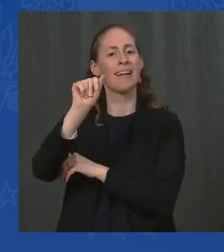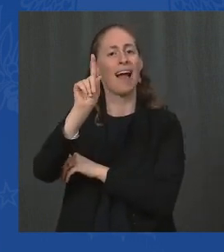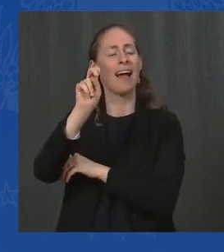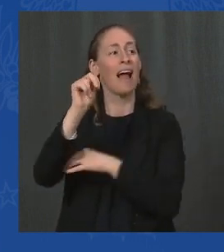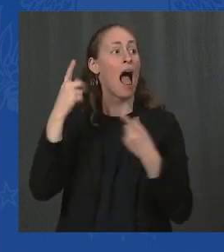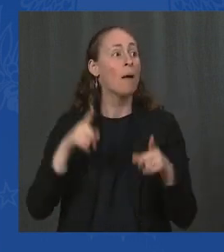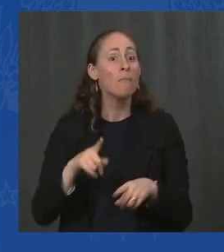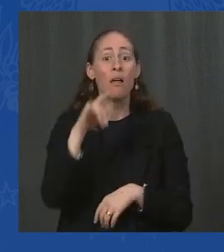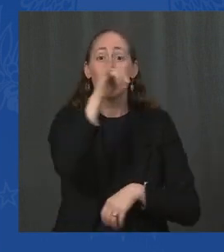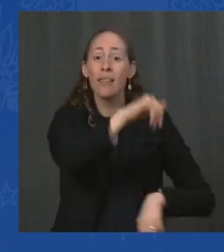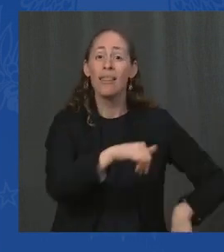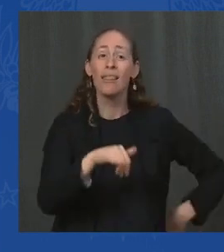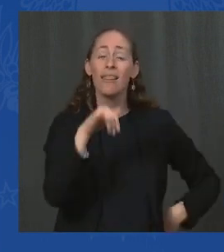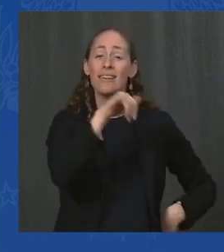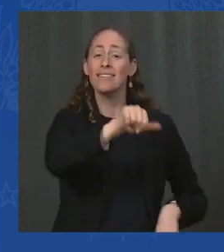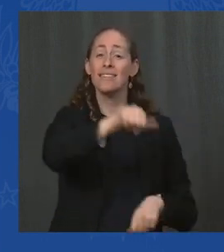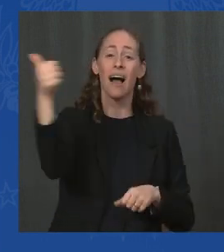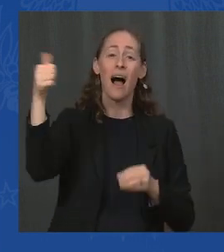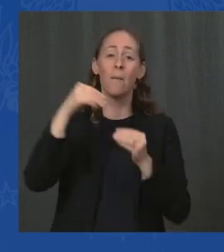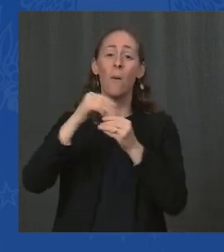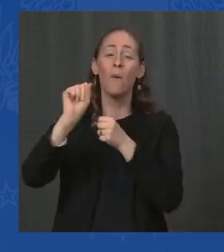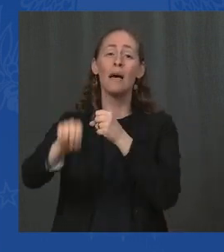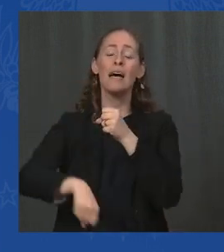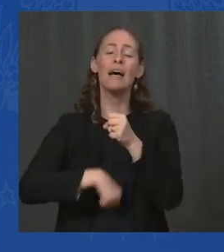It was time to end this war.